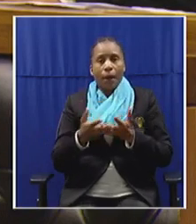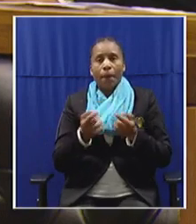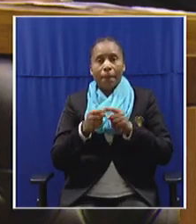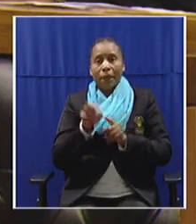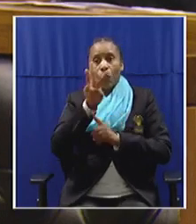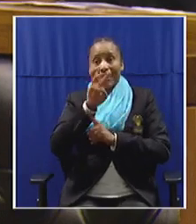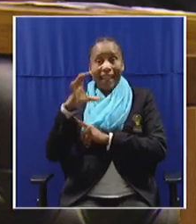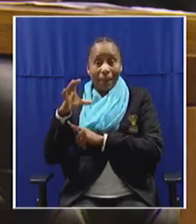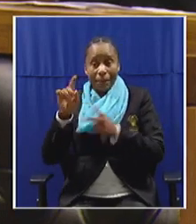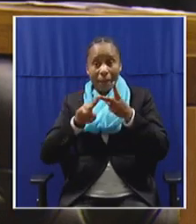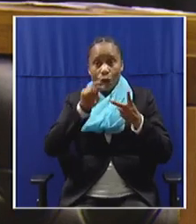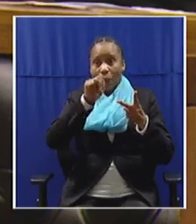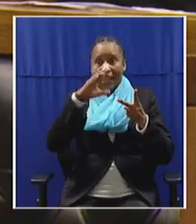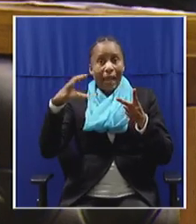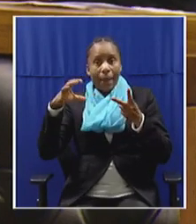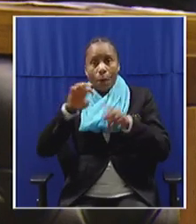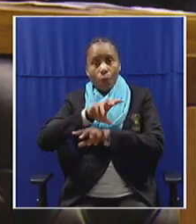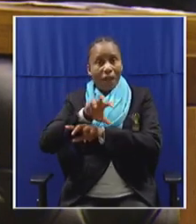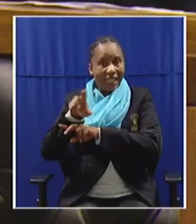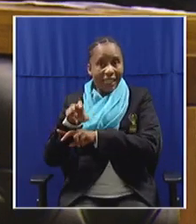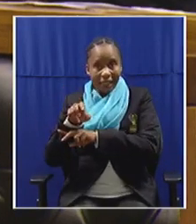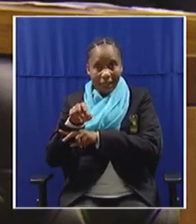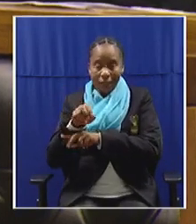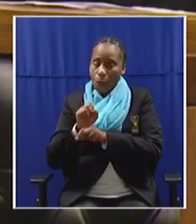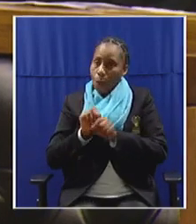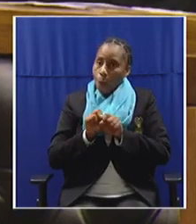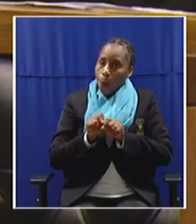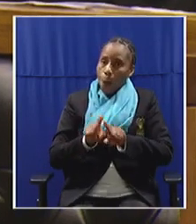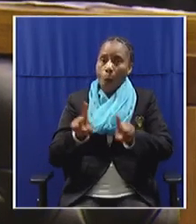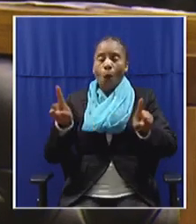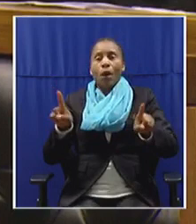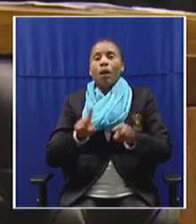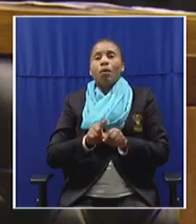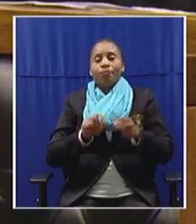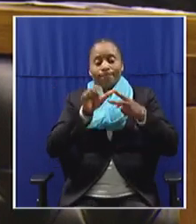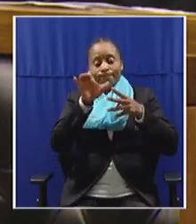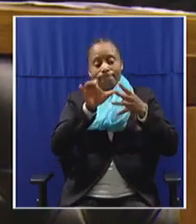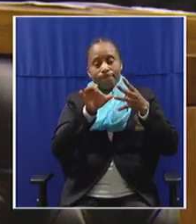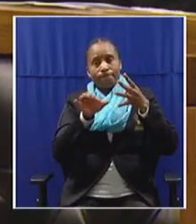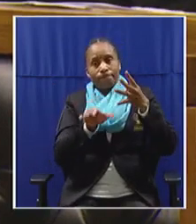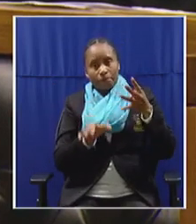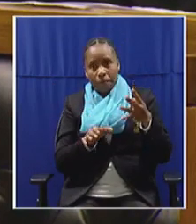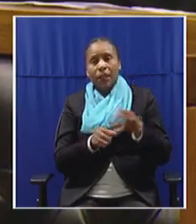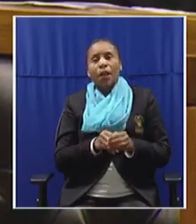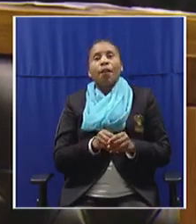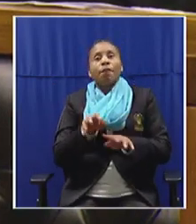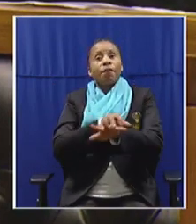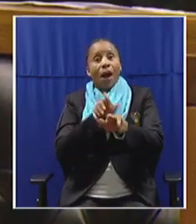the Northern Cape, all categories of farmers benefited in these affected